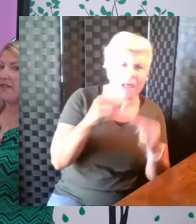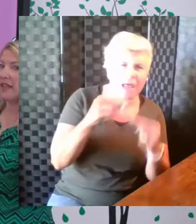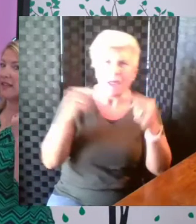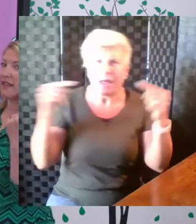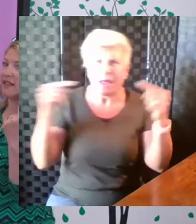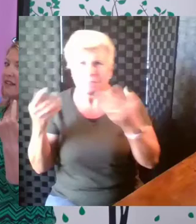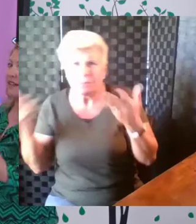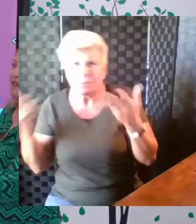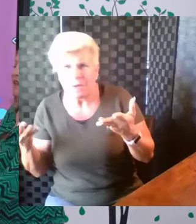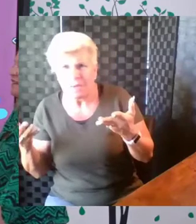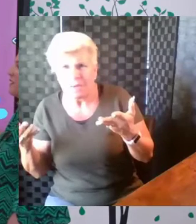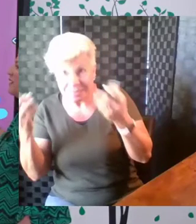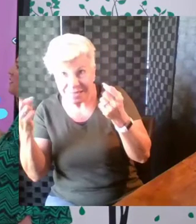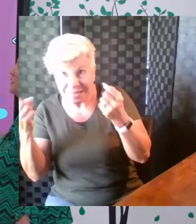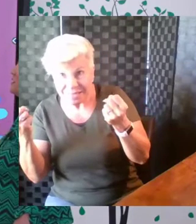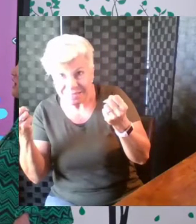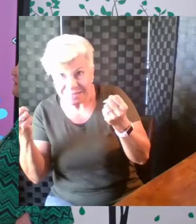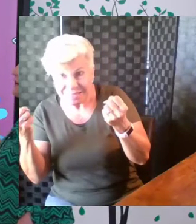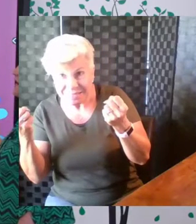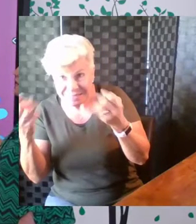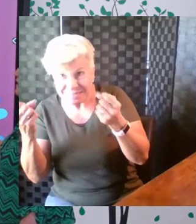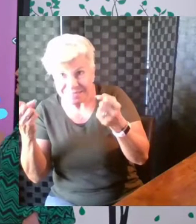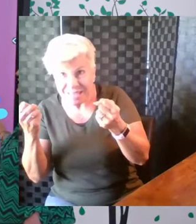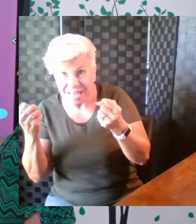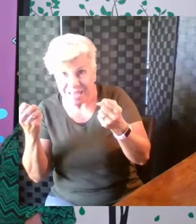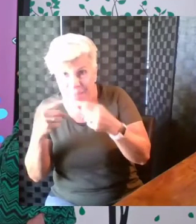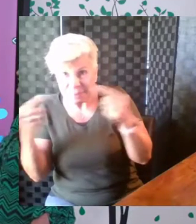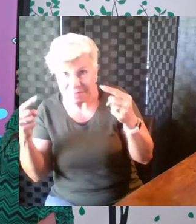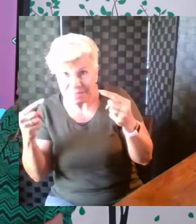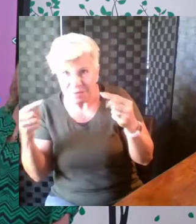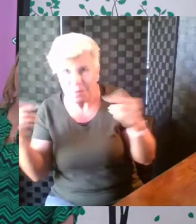Do you have it? Shout it out.